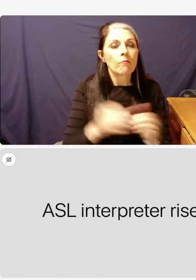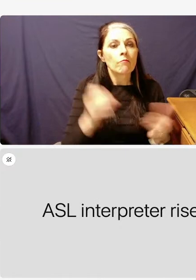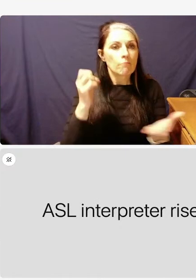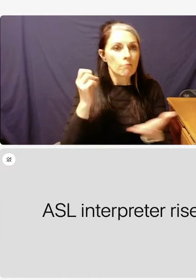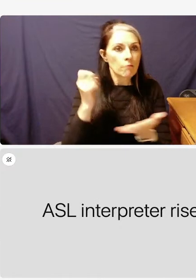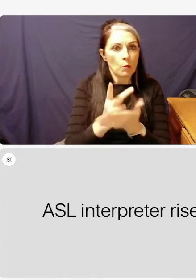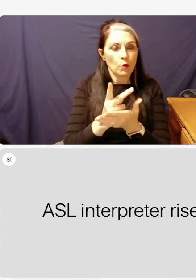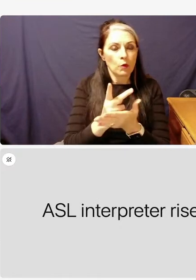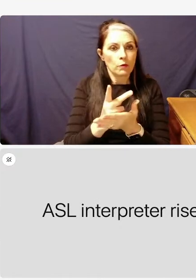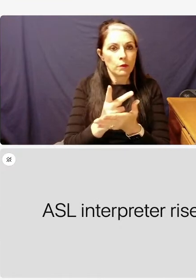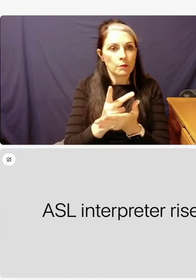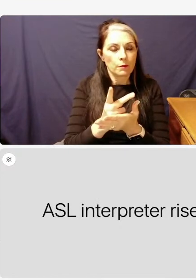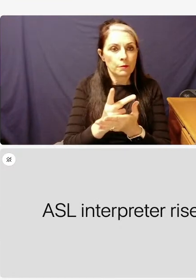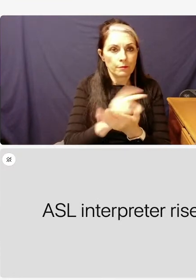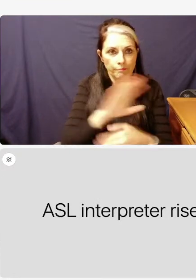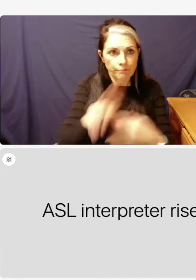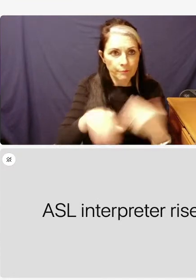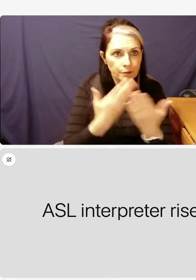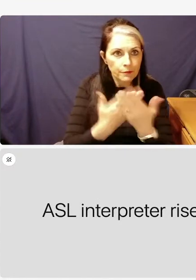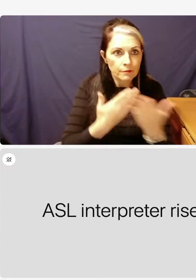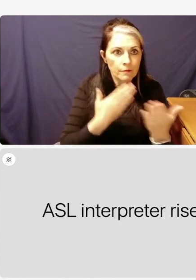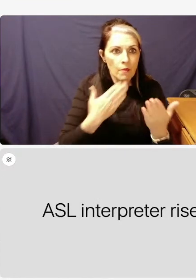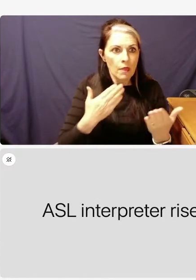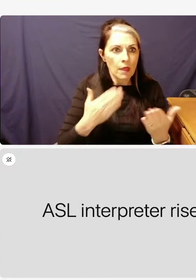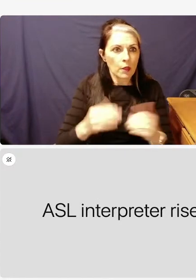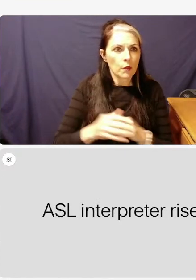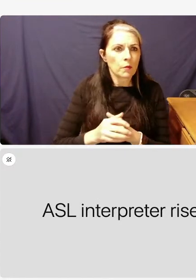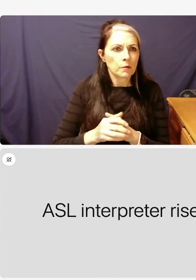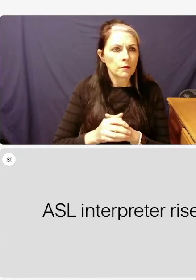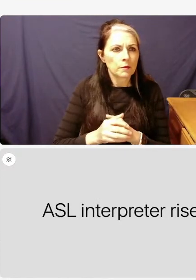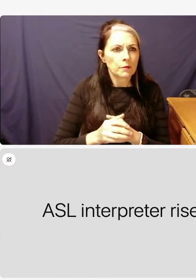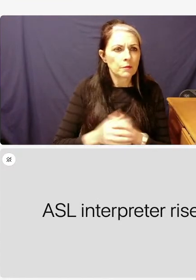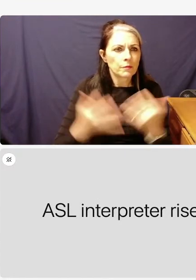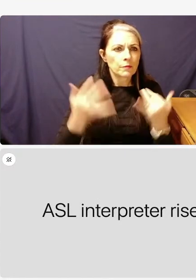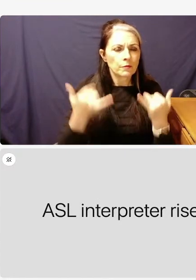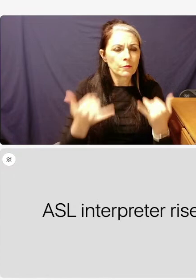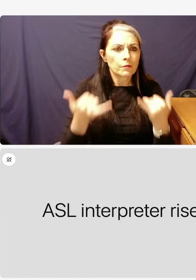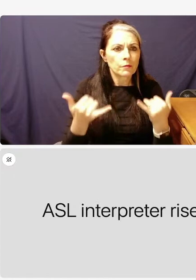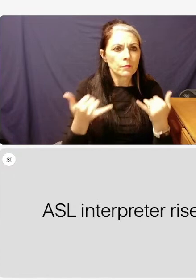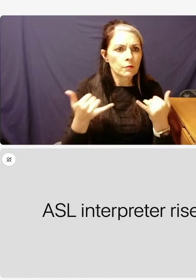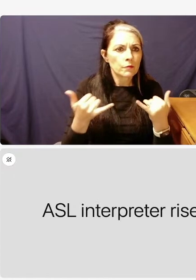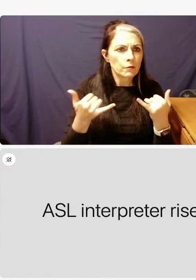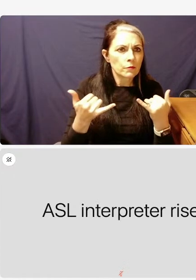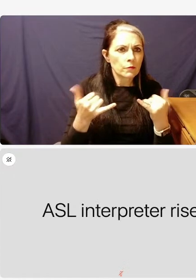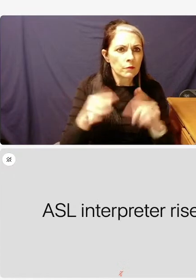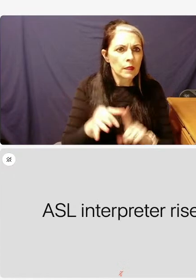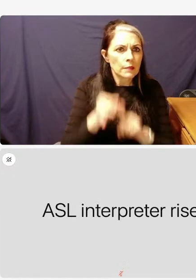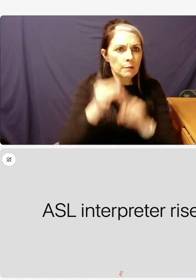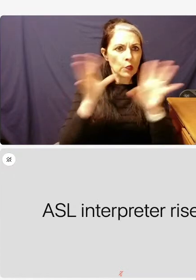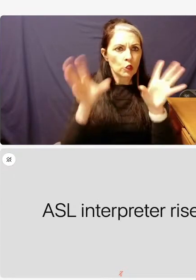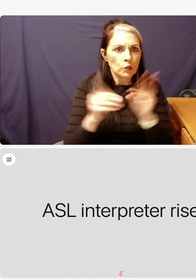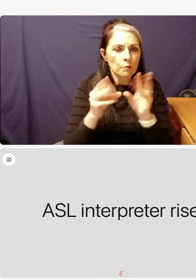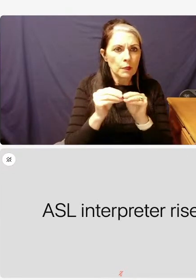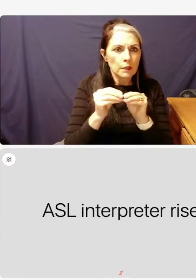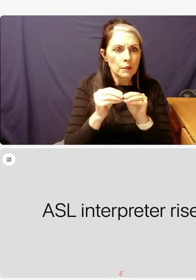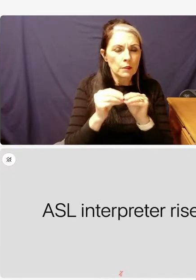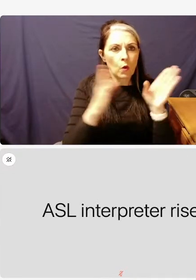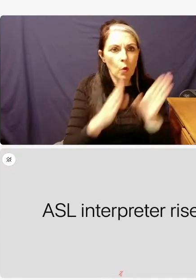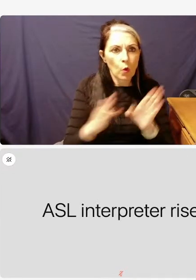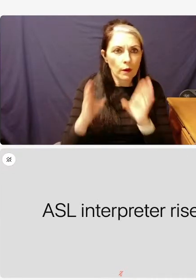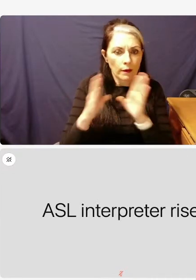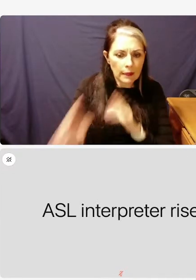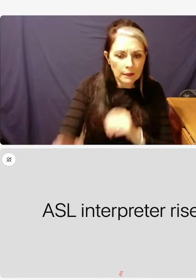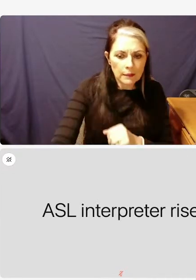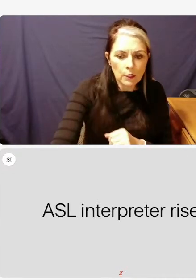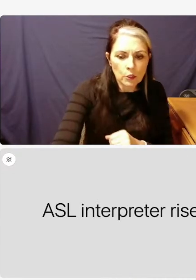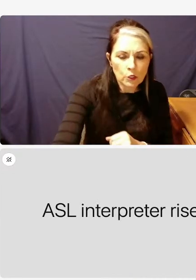okay uh today is a special meeting in that this is our reorganization meeting so items 2.0 uh